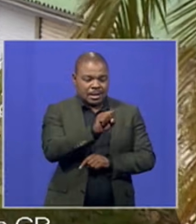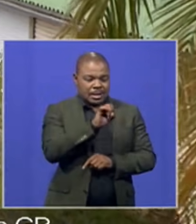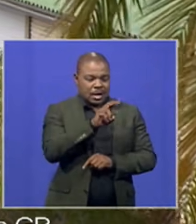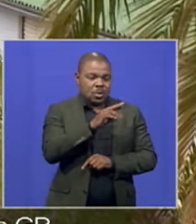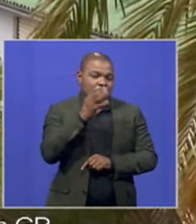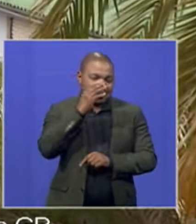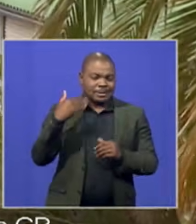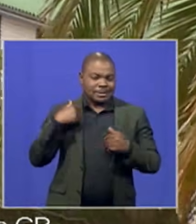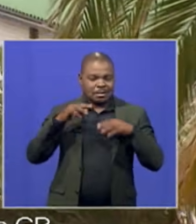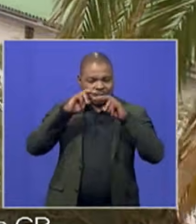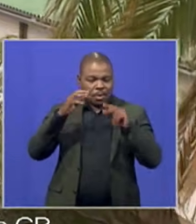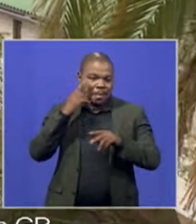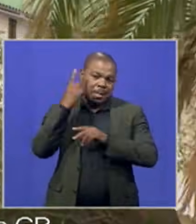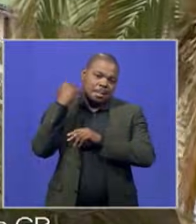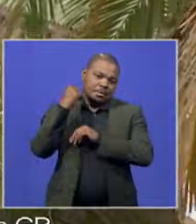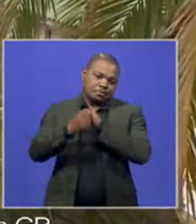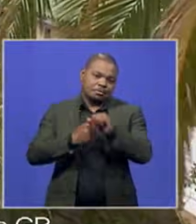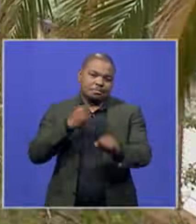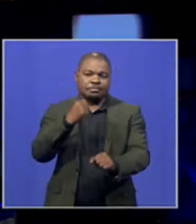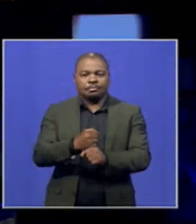qadile selemo se fetileng.